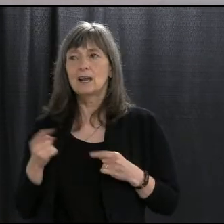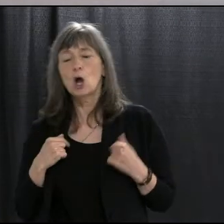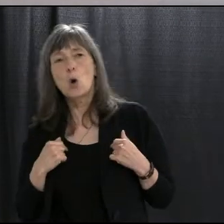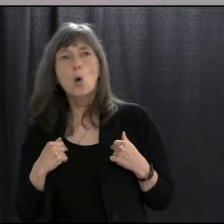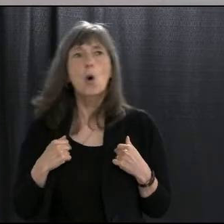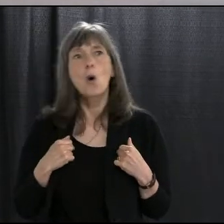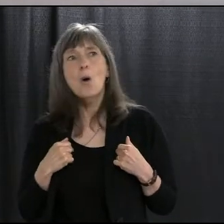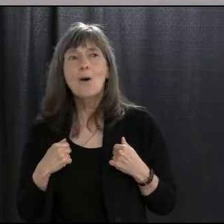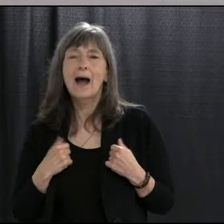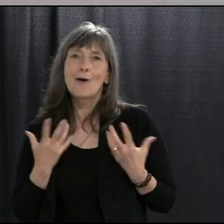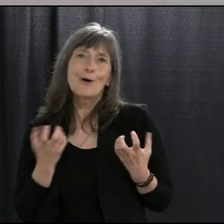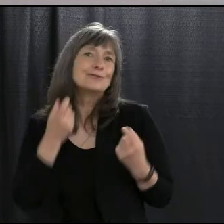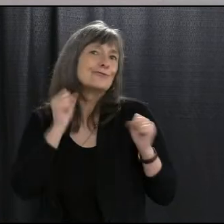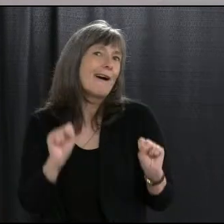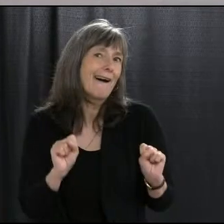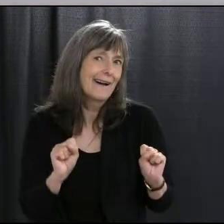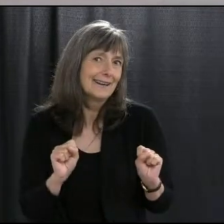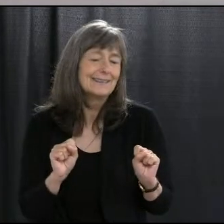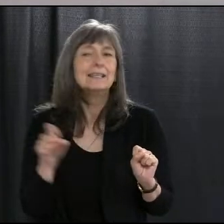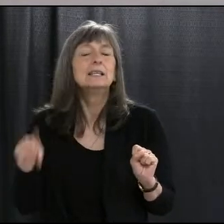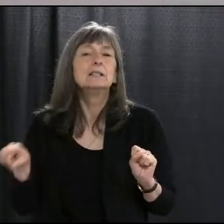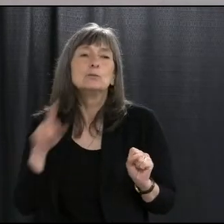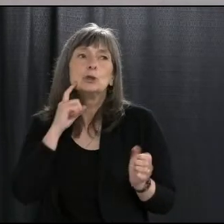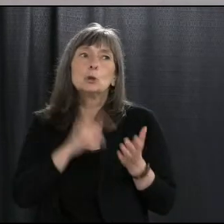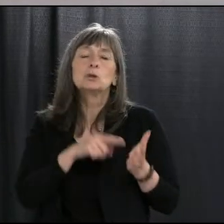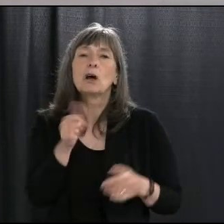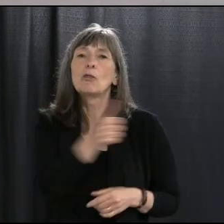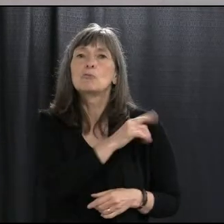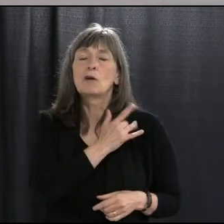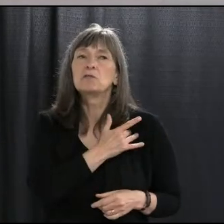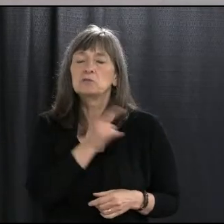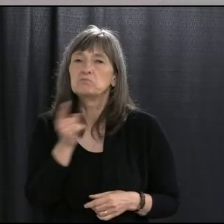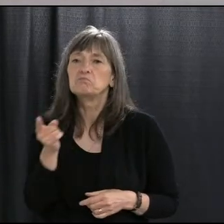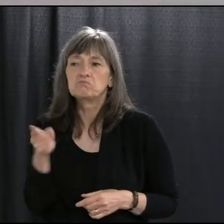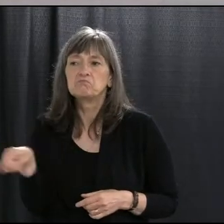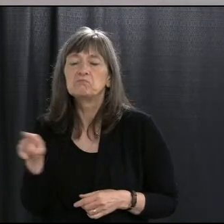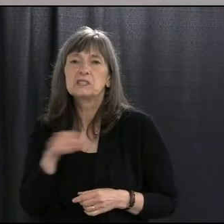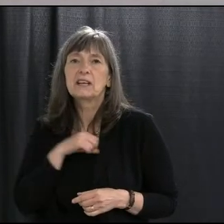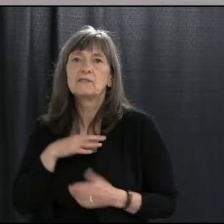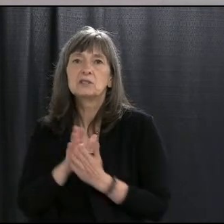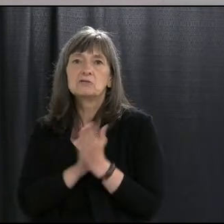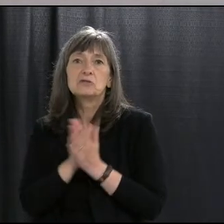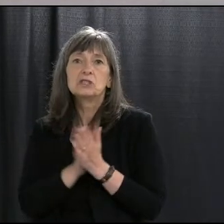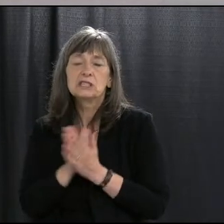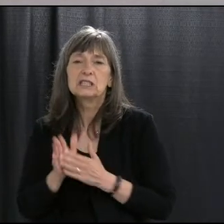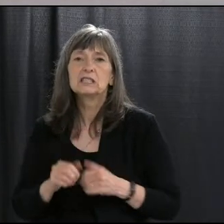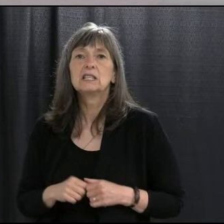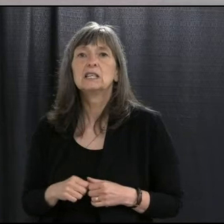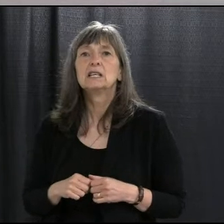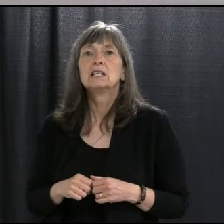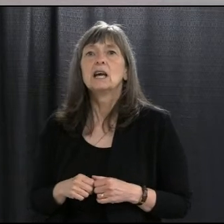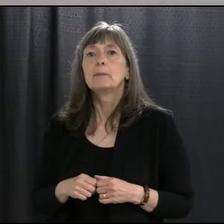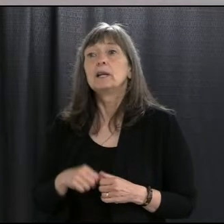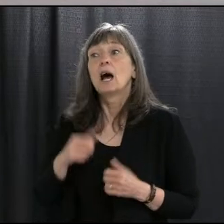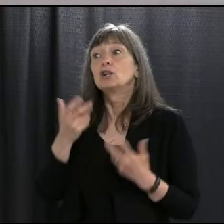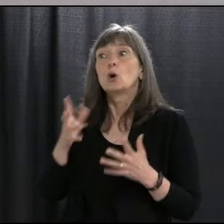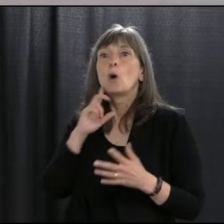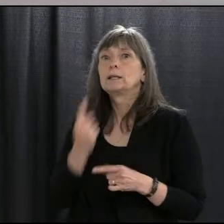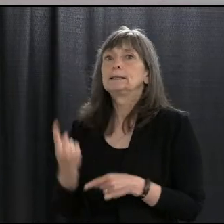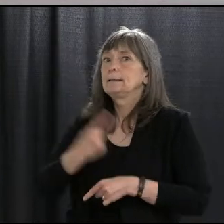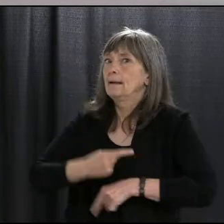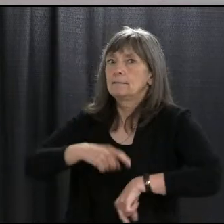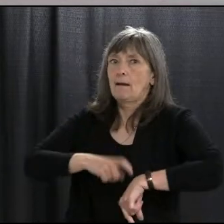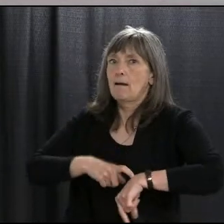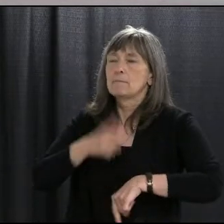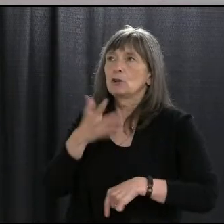practice. I think it's important to note, as the Minister said, is it's not to pull from current capacity, and it doesn't take away from our recruitment